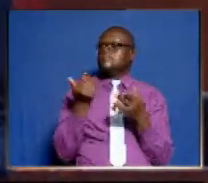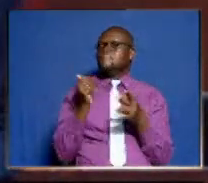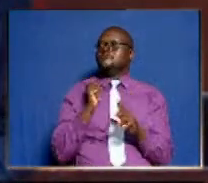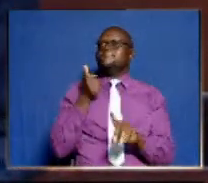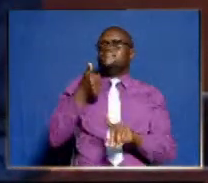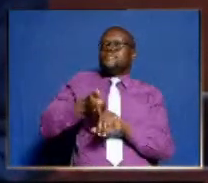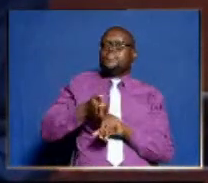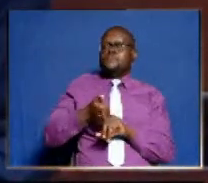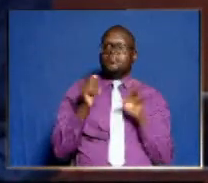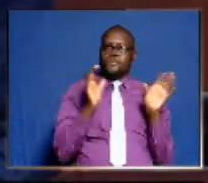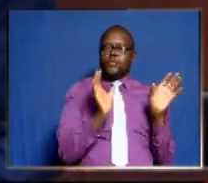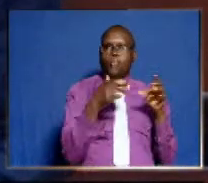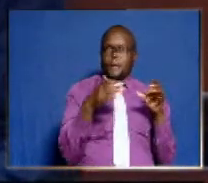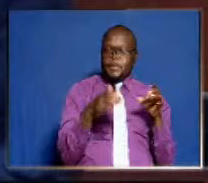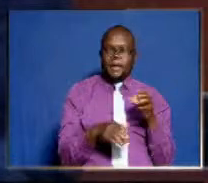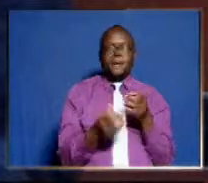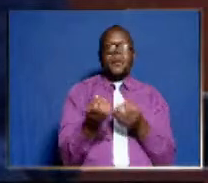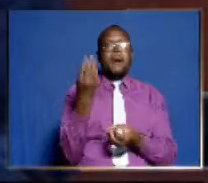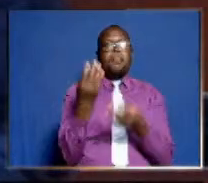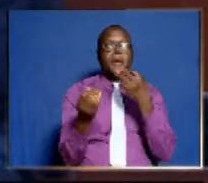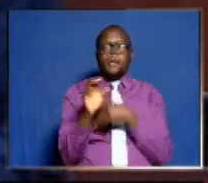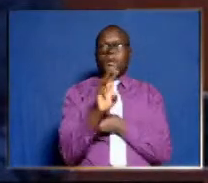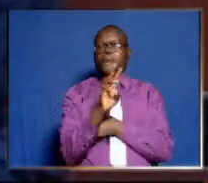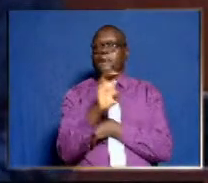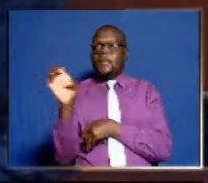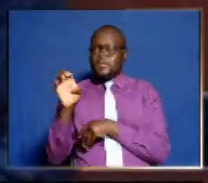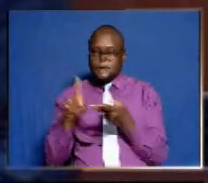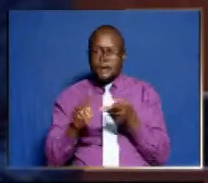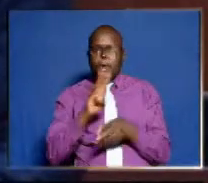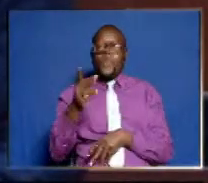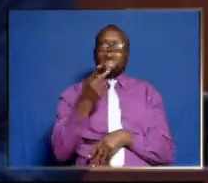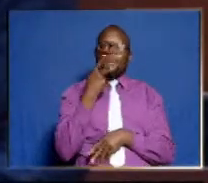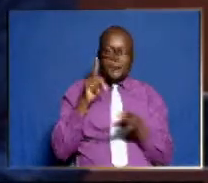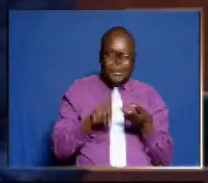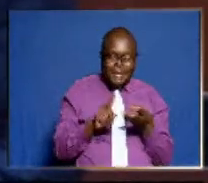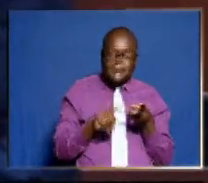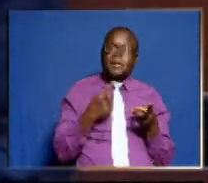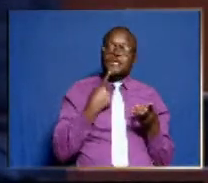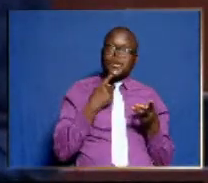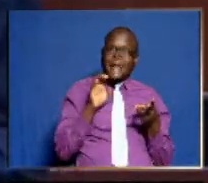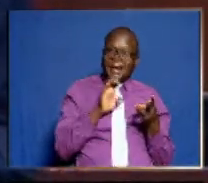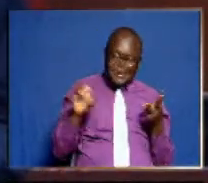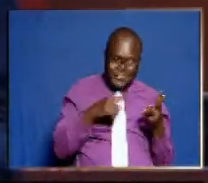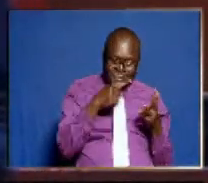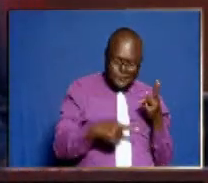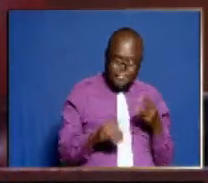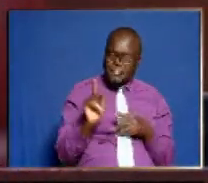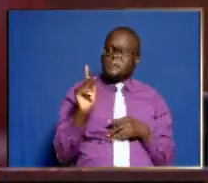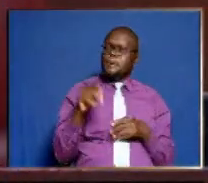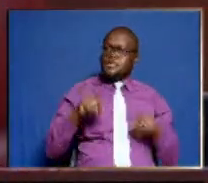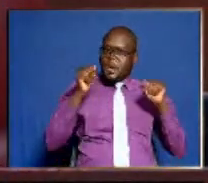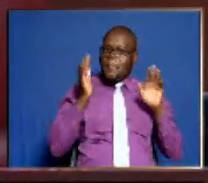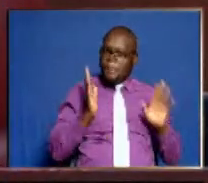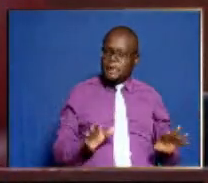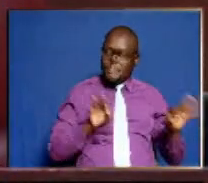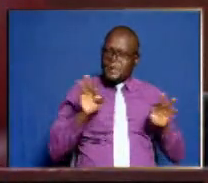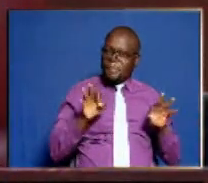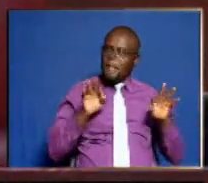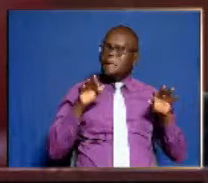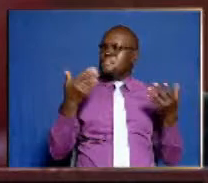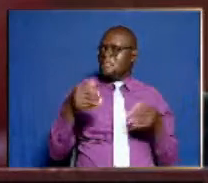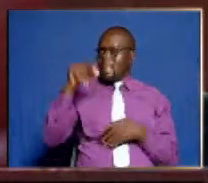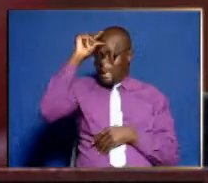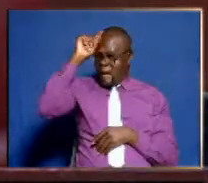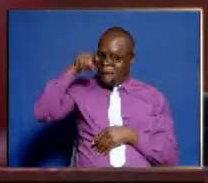among communities in Baringo East, West Pokot, and Turkana East? And could the Chairperson also explain the measures the